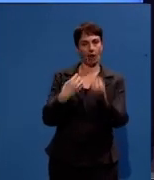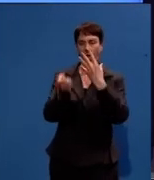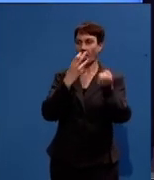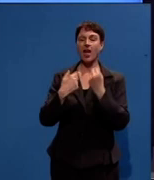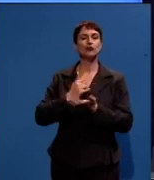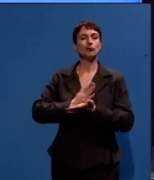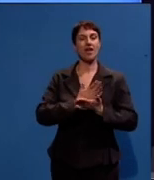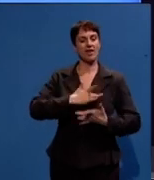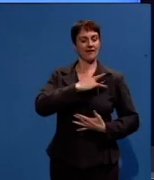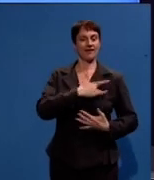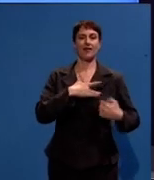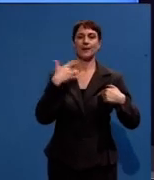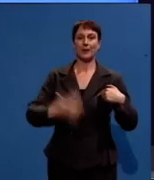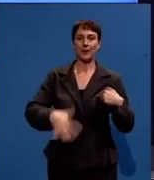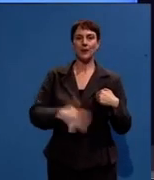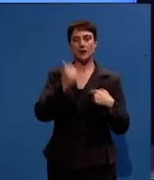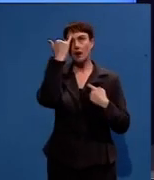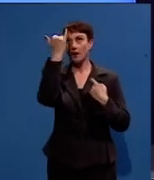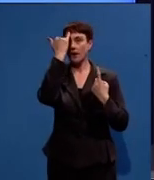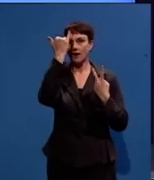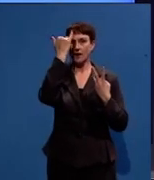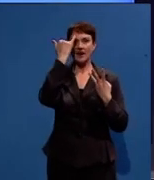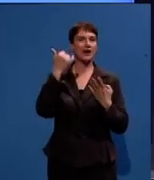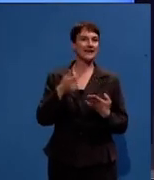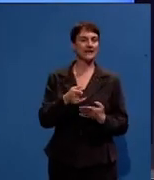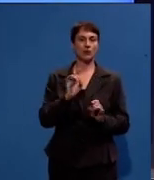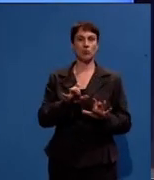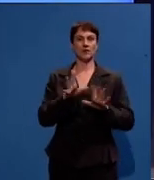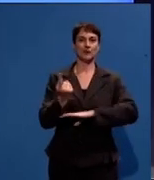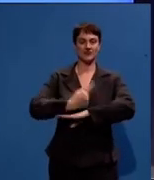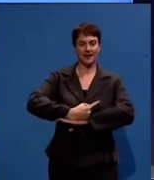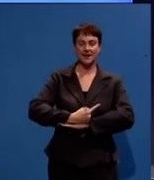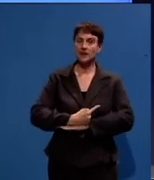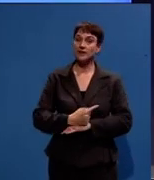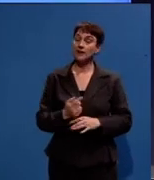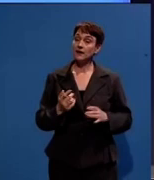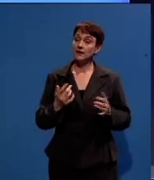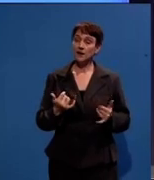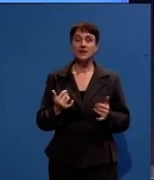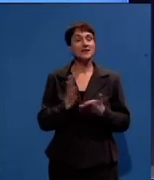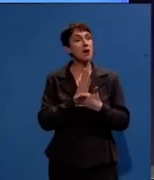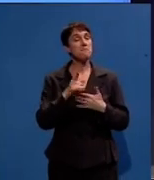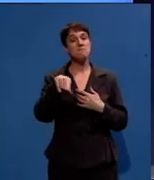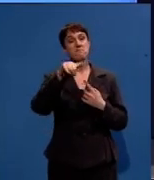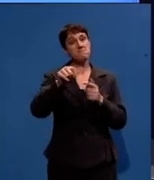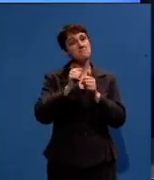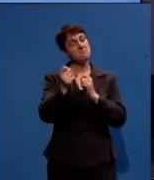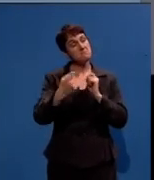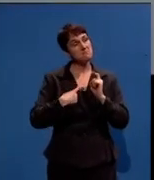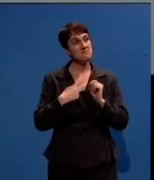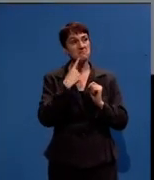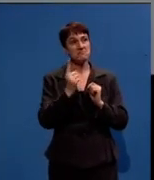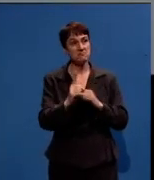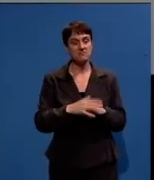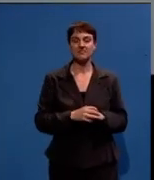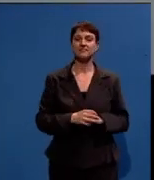feelings and the ideas of what's going on this very momentous day in South Africa. Here are some of the messages we can take a look at. Let